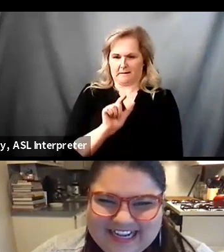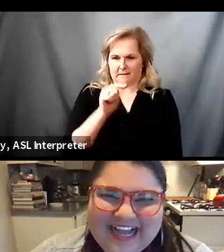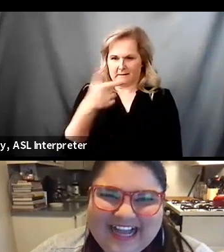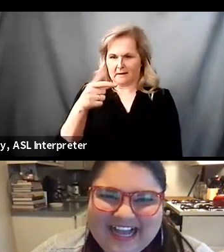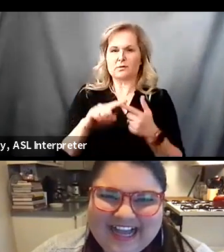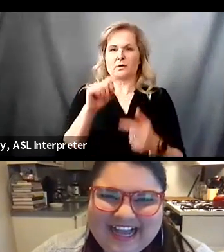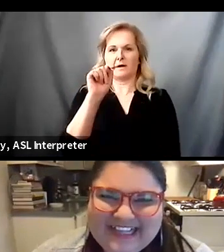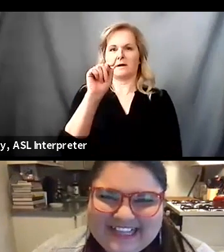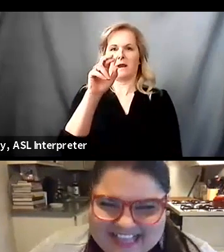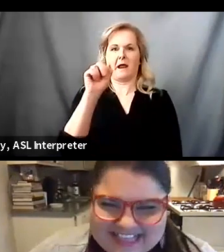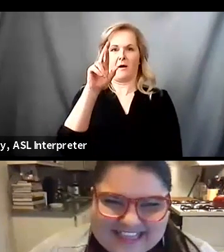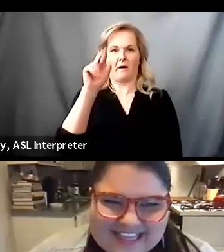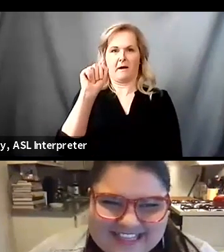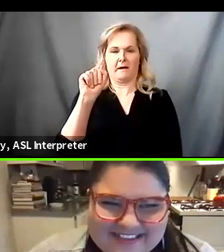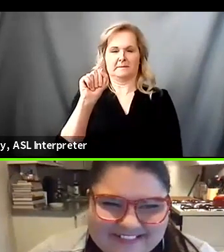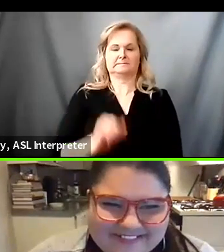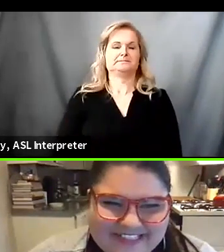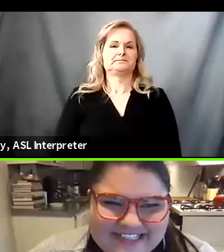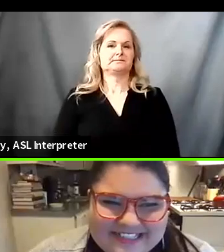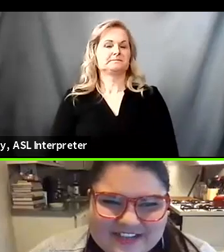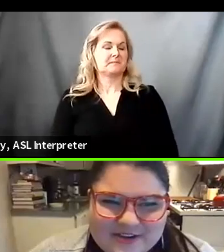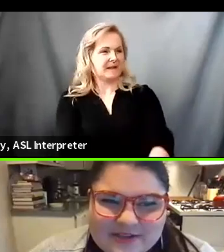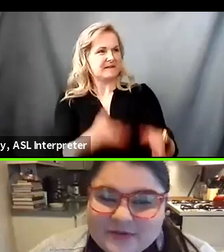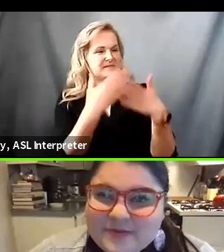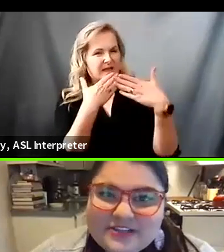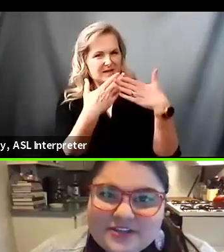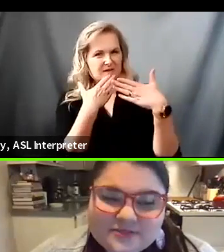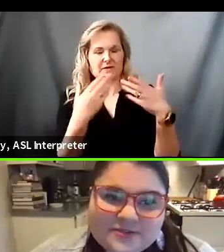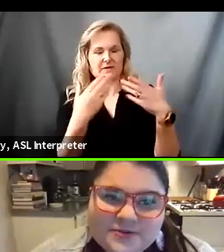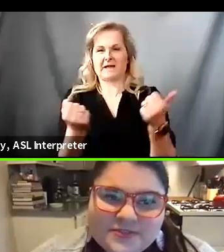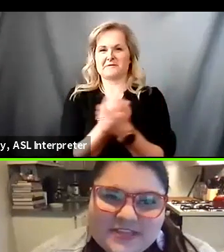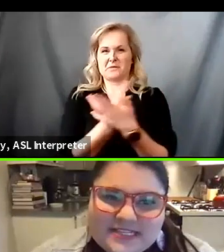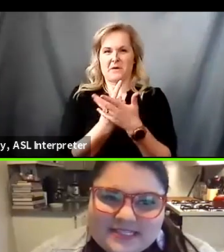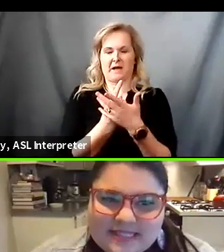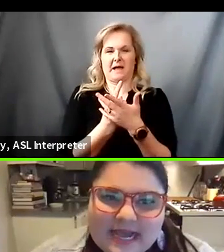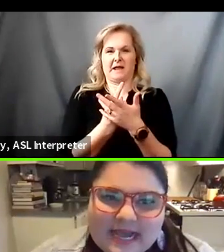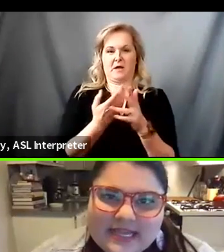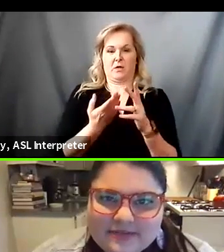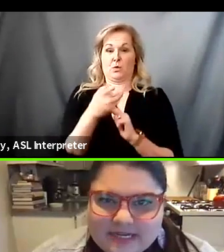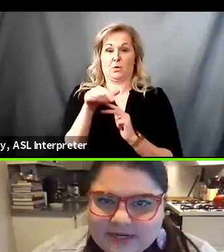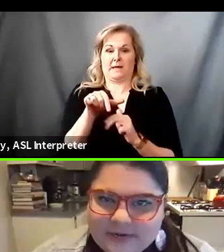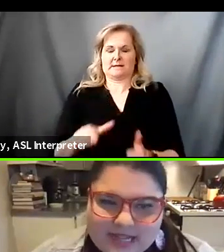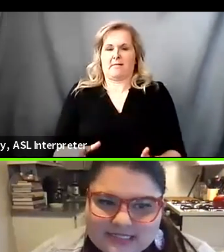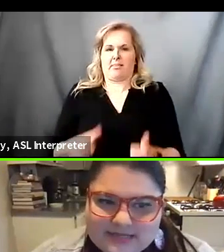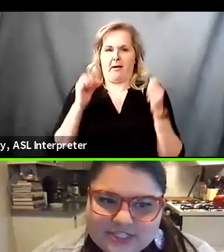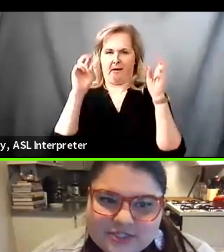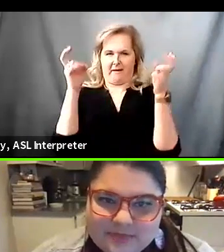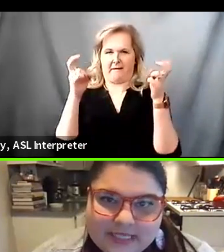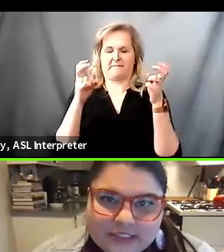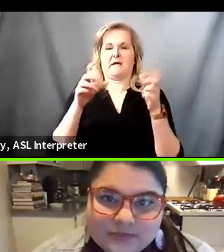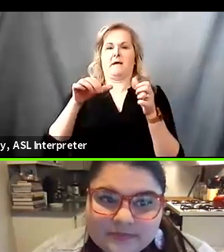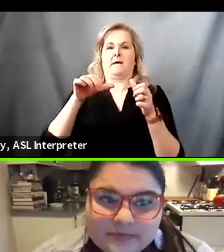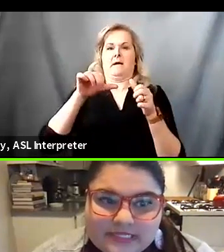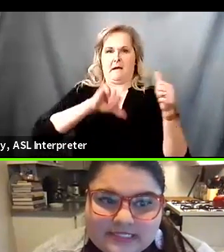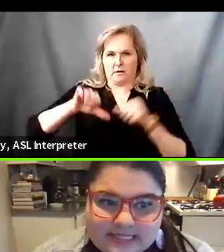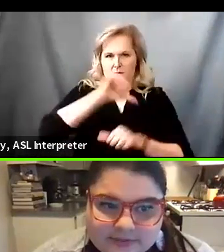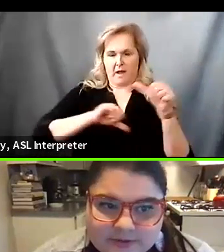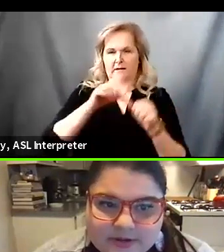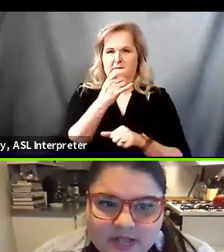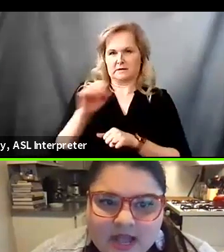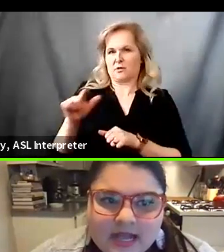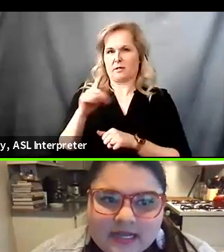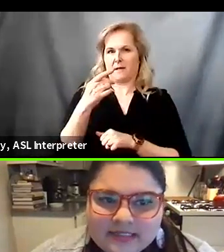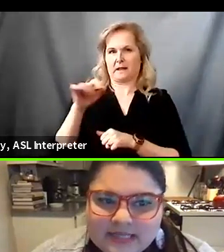Tara. Thank you. So everyone, through this live and interactive digital panel, we are bringing